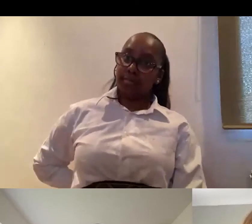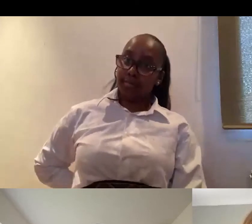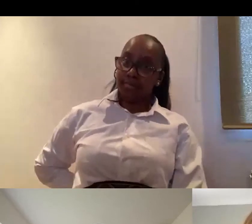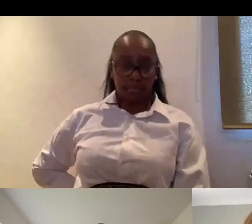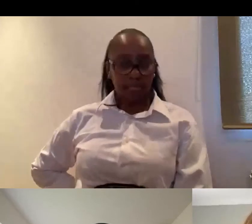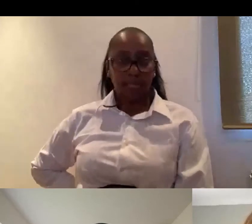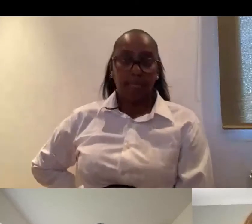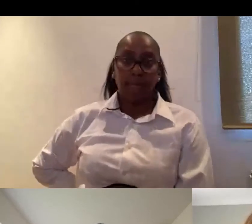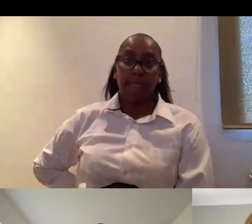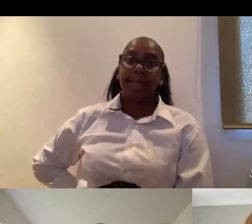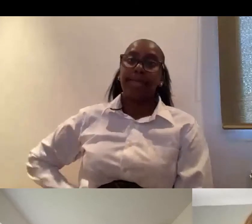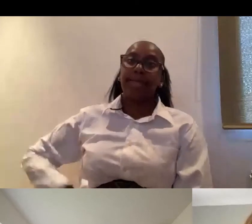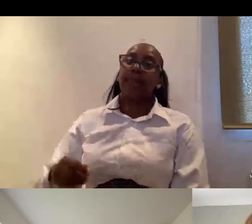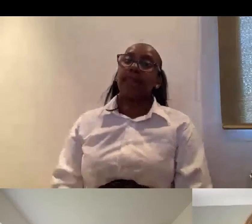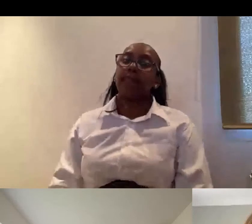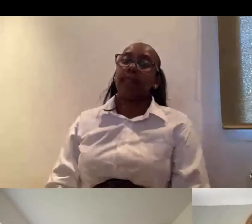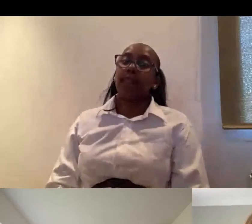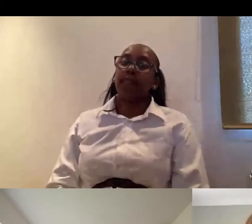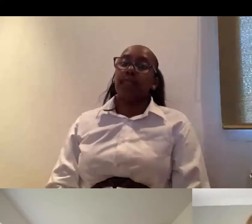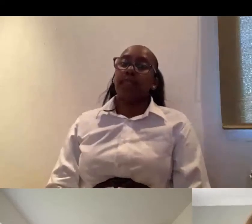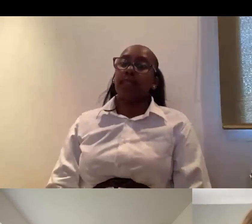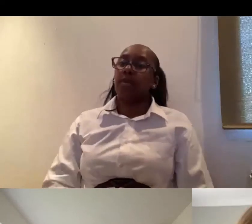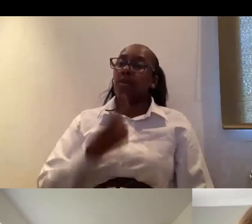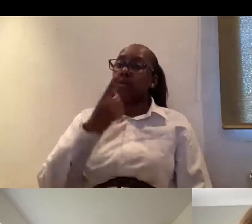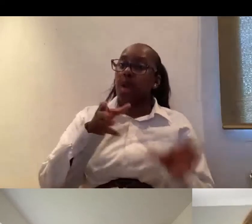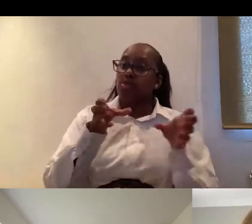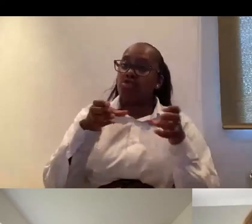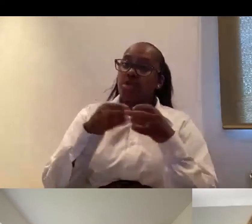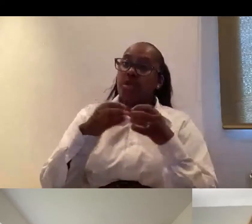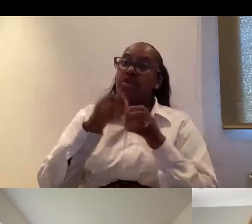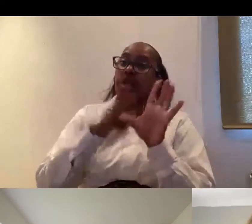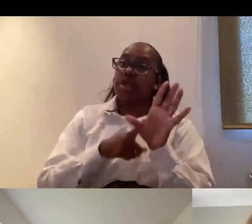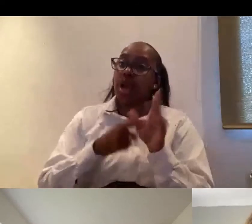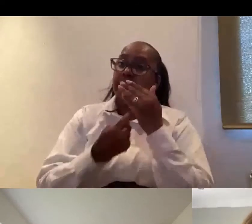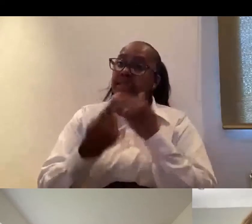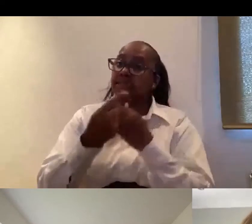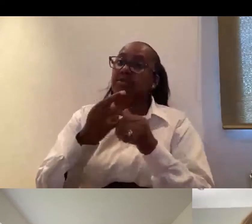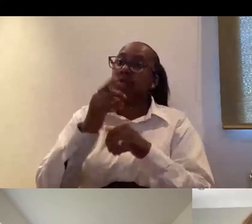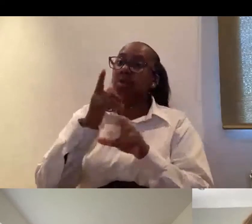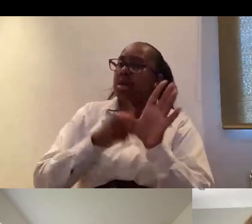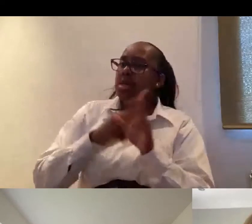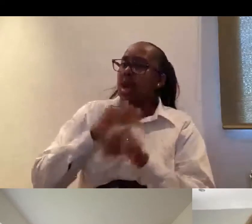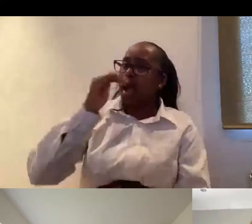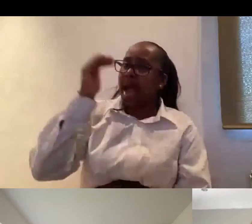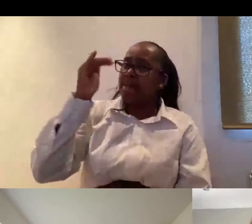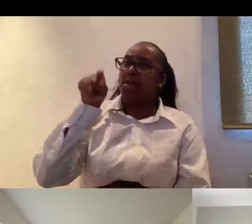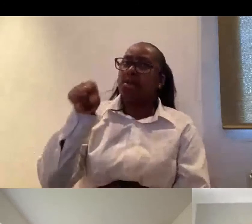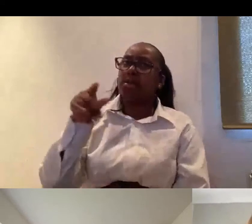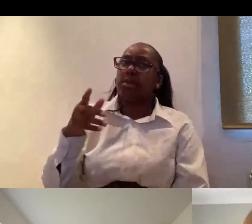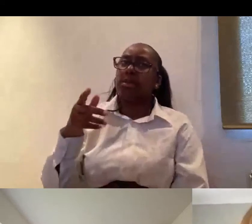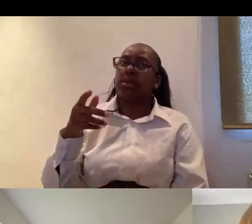One of our hesitant groups that we've seen over our last few weeks is for younger individuals and younger adults. Particularly what we